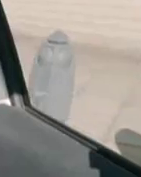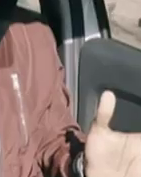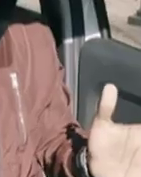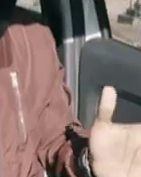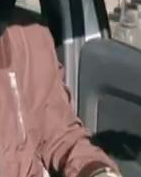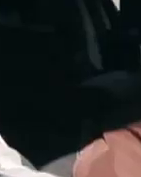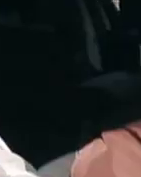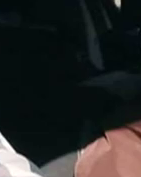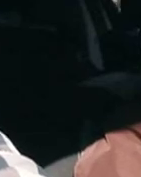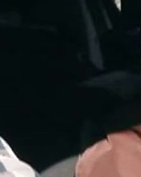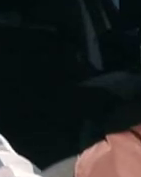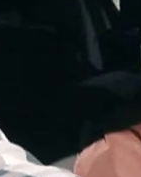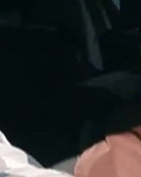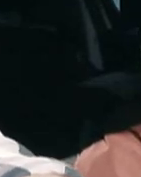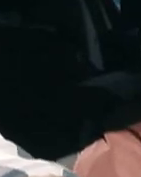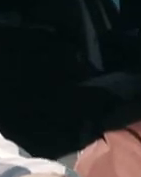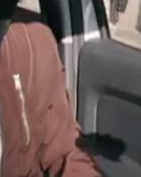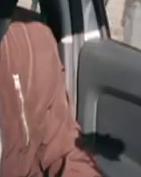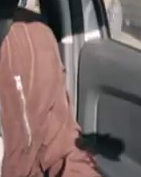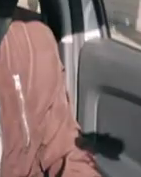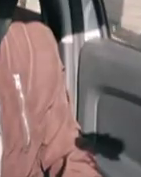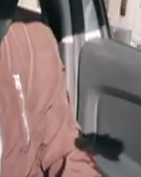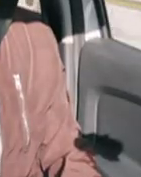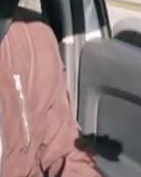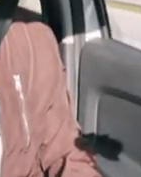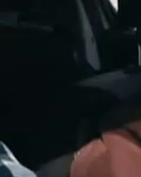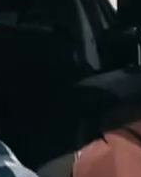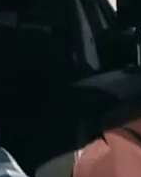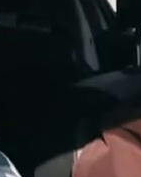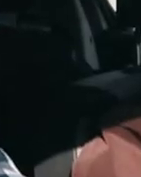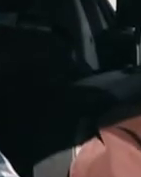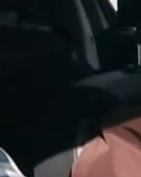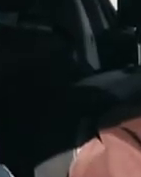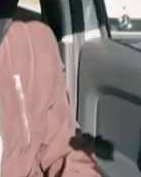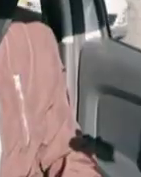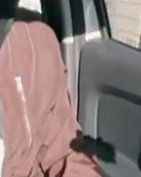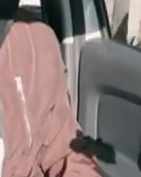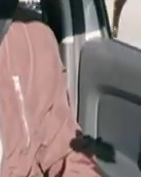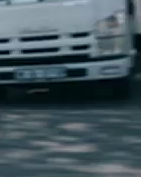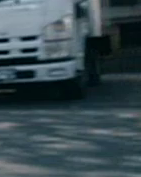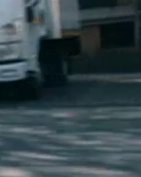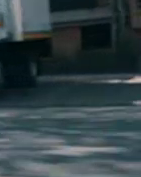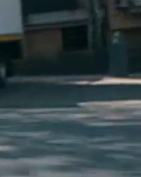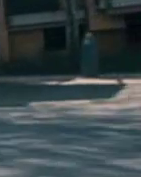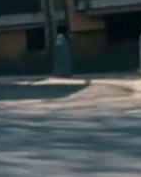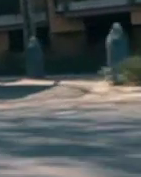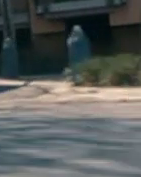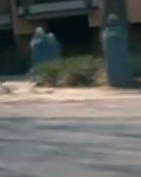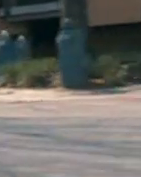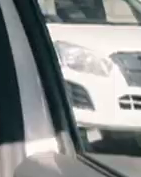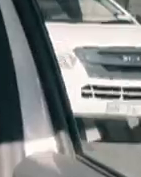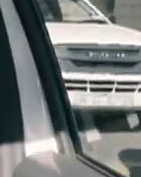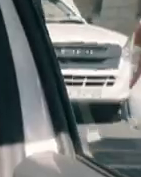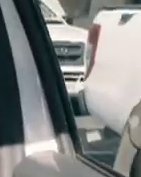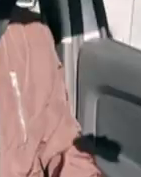Outsurance calls you. Yes, friendly, vibrant, energetic, and she made that sale within 3 seconds. No, 3 sentences. 3